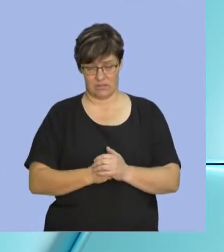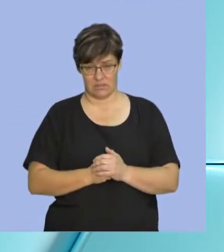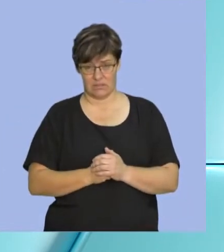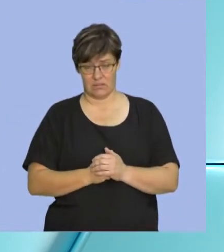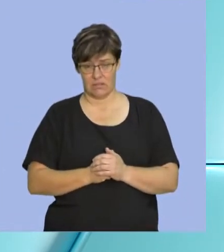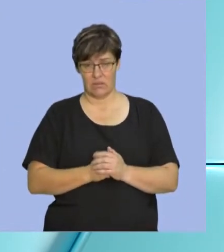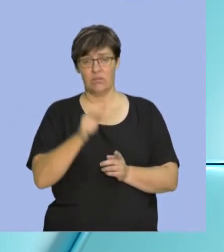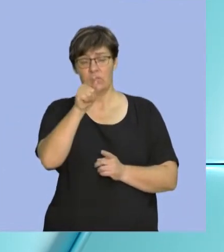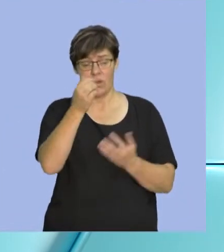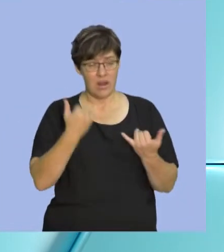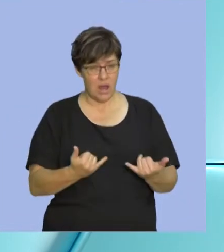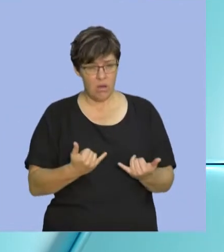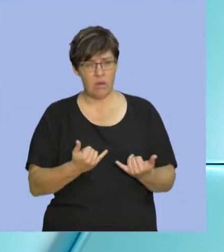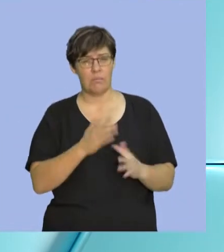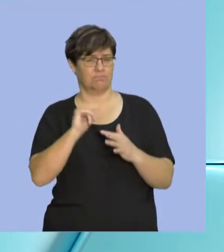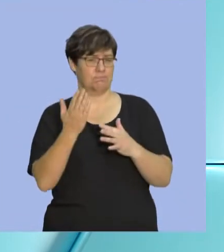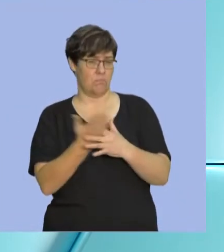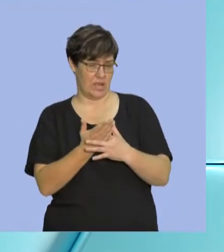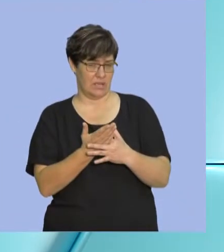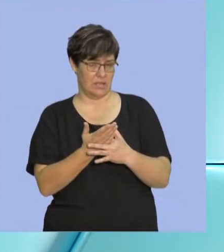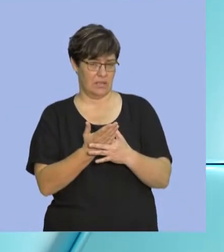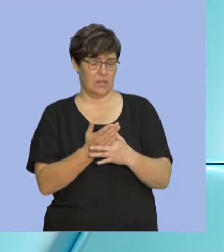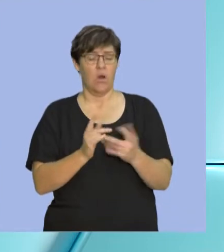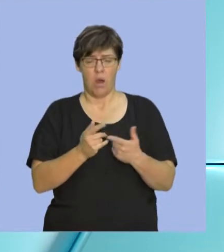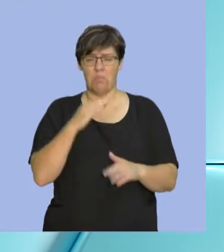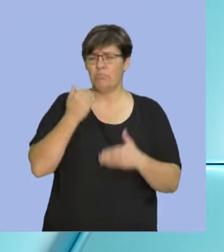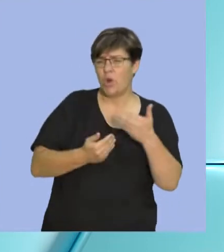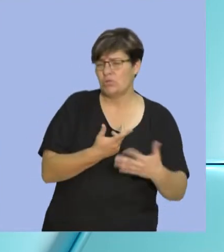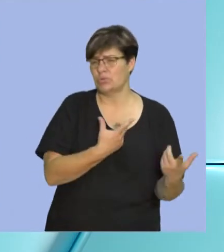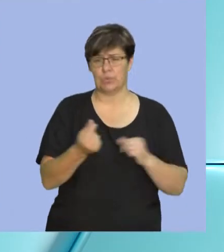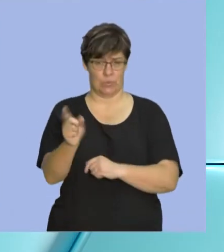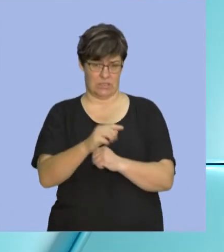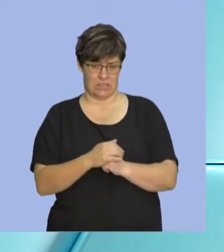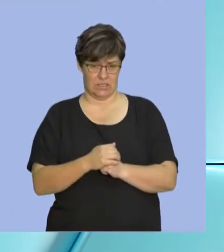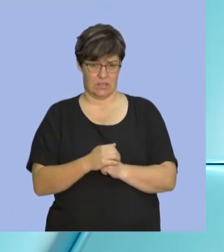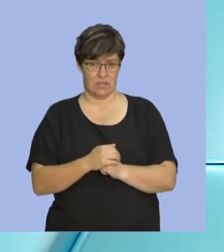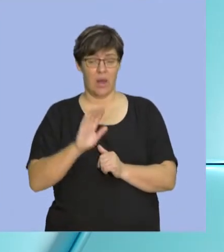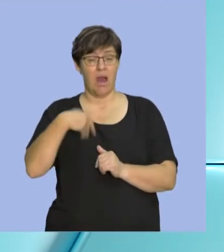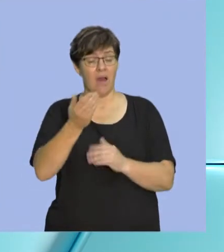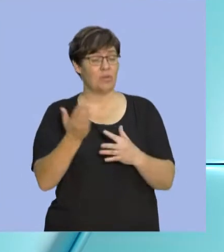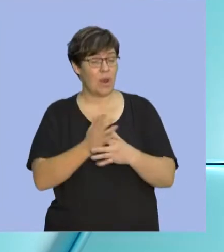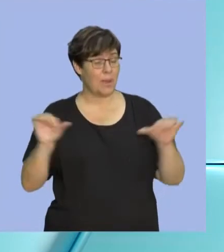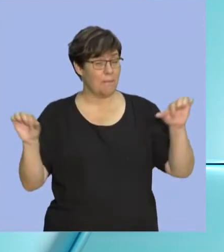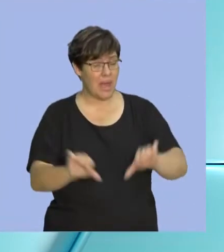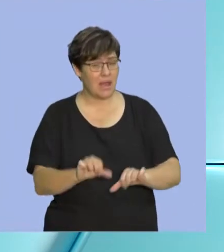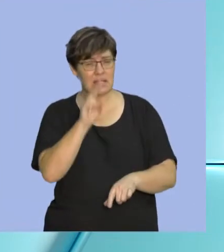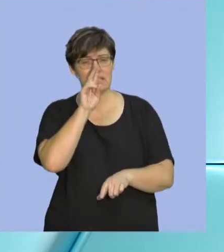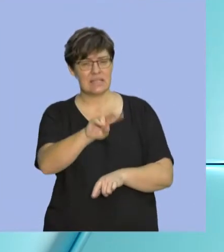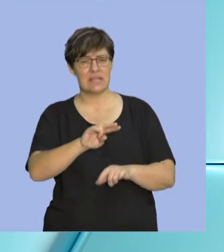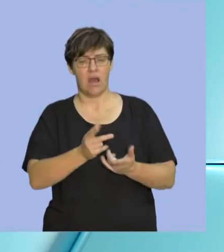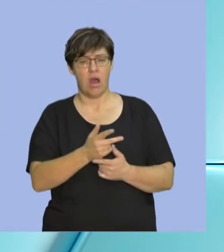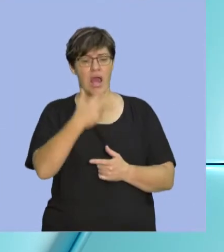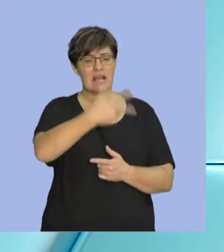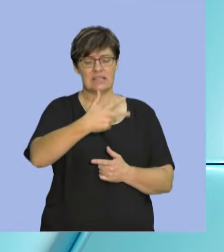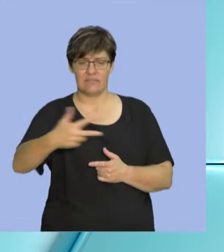now take a little break. Let's process what we've done. We'll come back after a break and we will look at how we classify organisms based